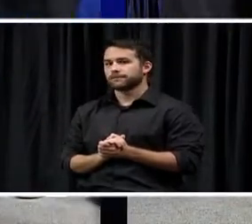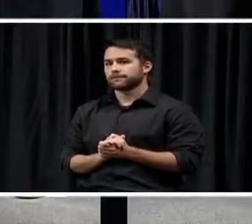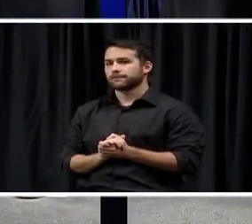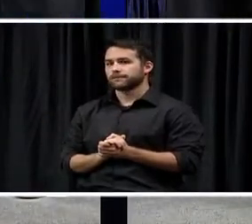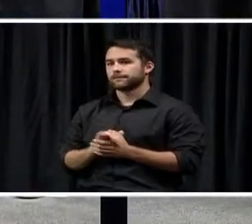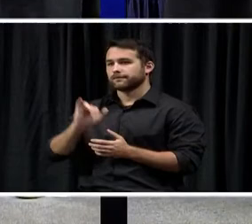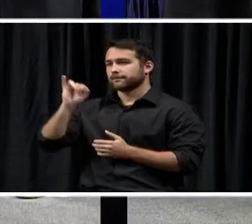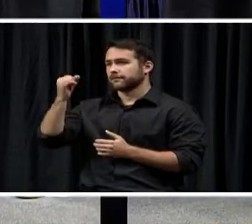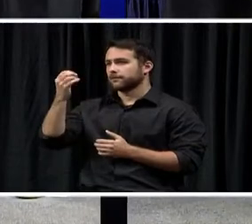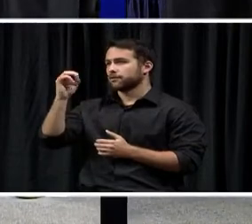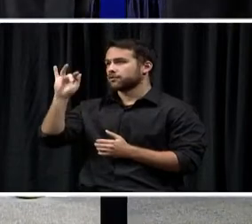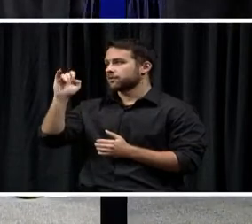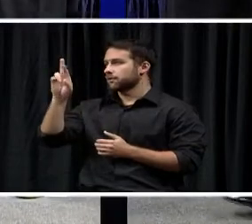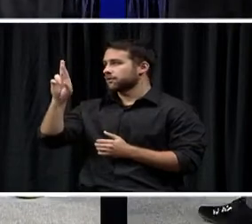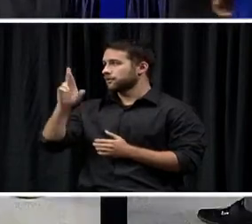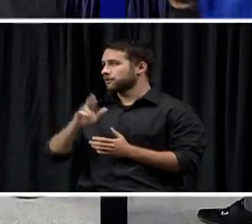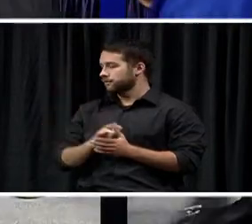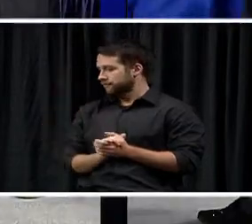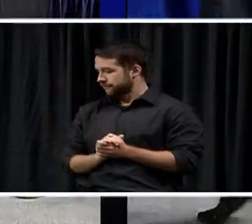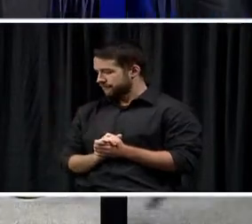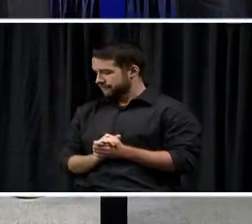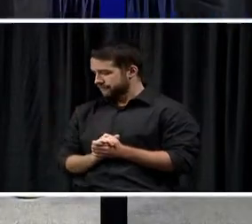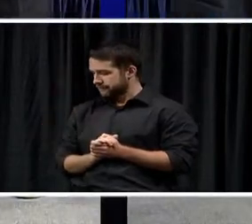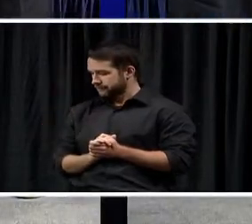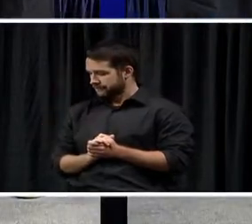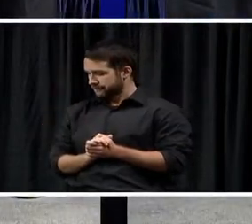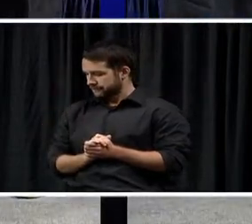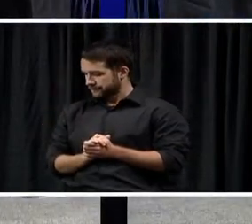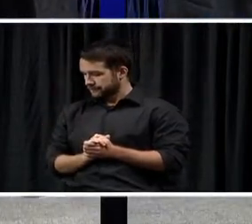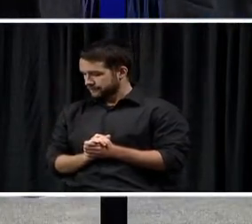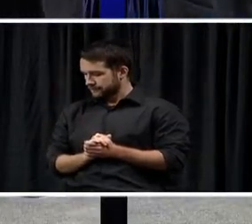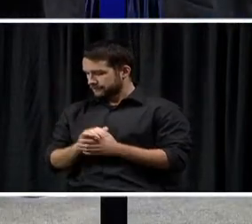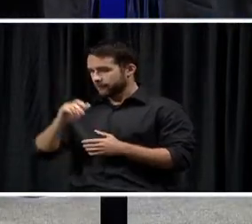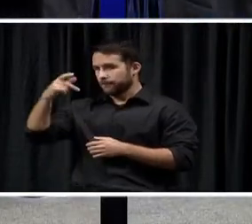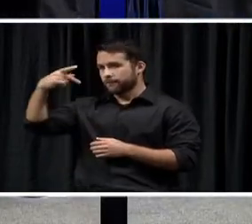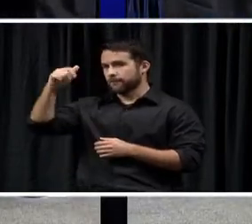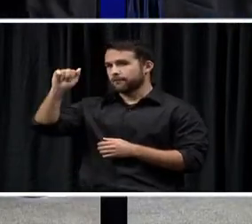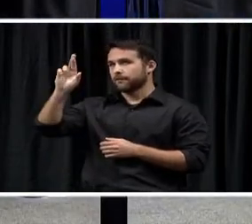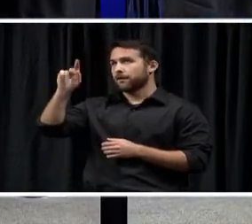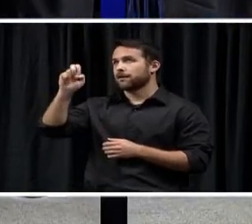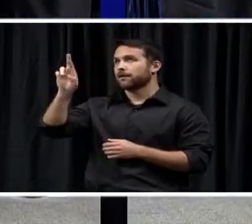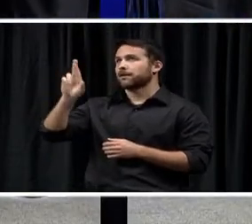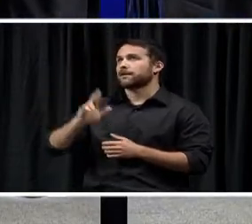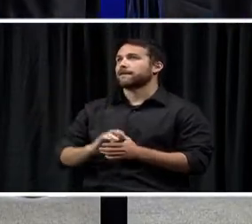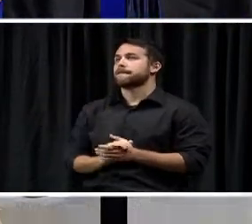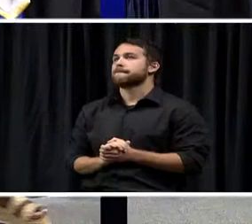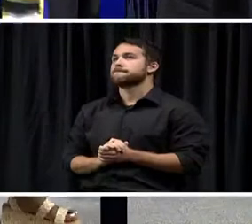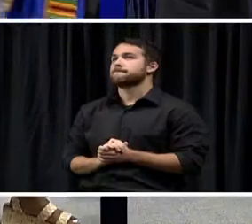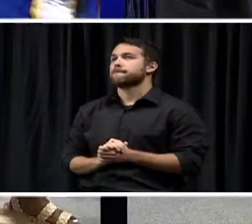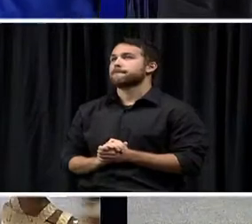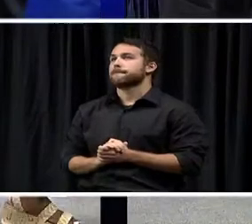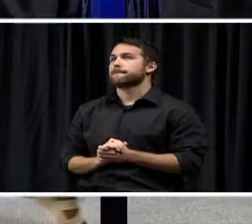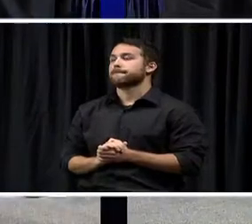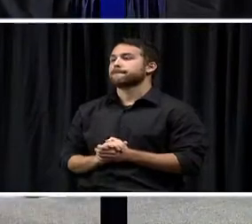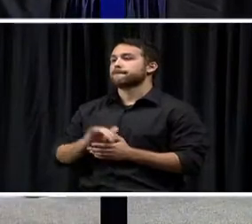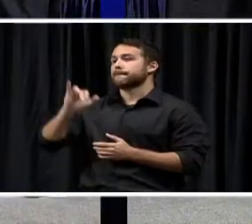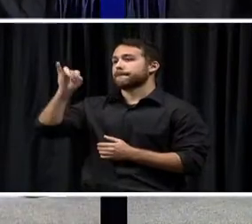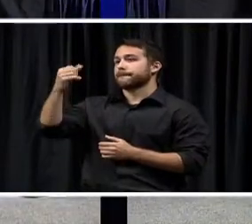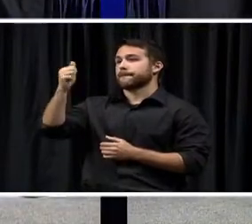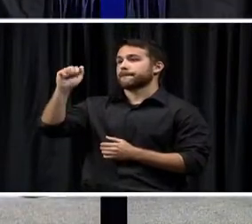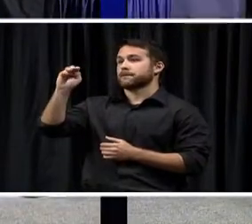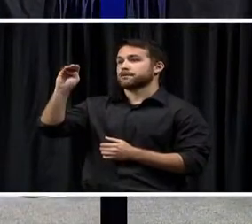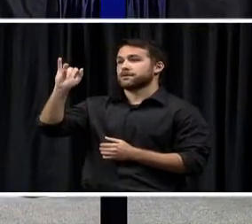Joyner Floor Ndum Jikang. Parker Reed Jenkins.